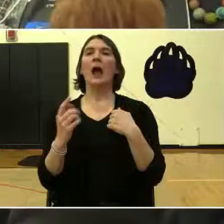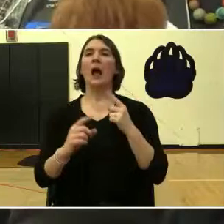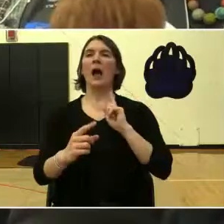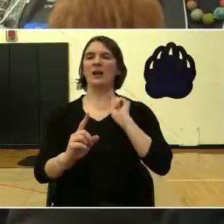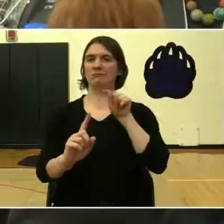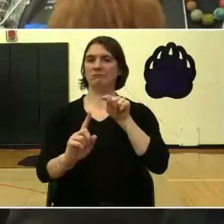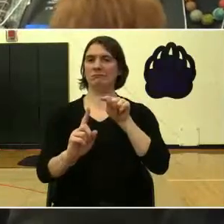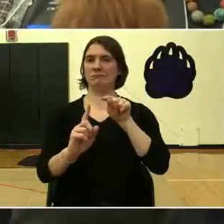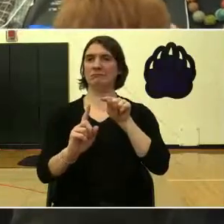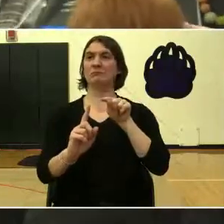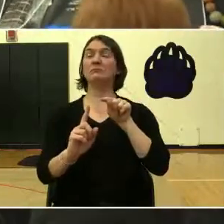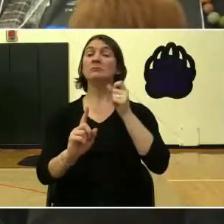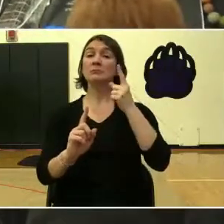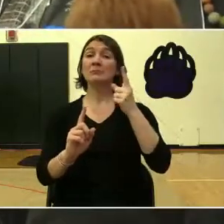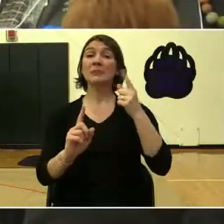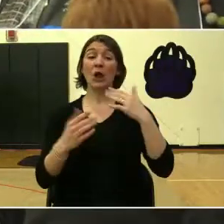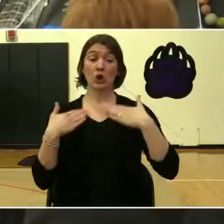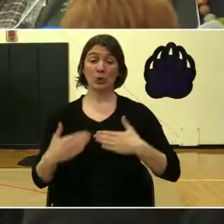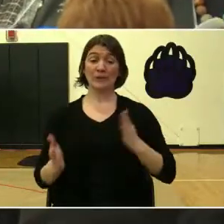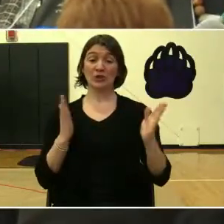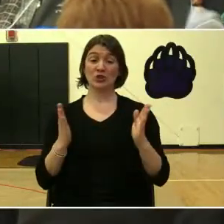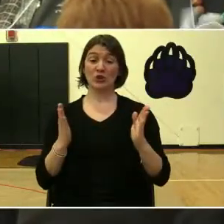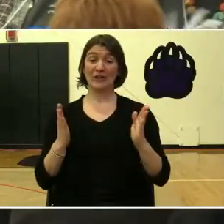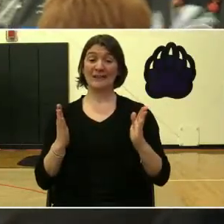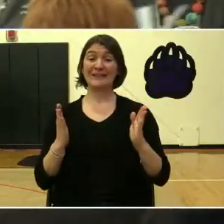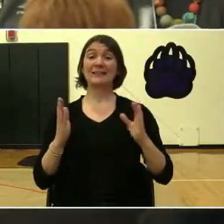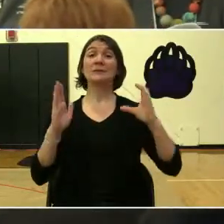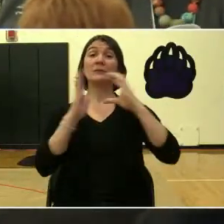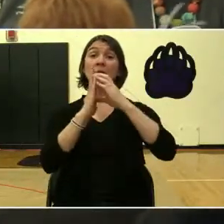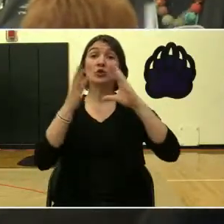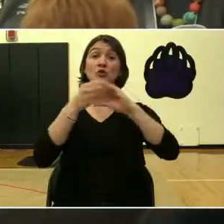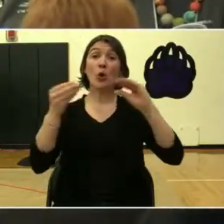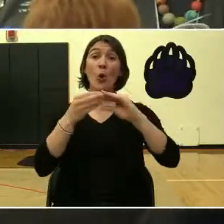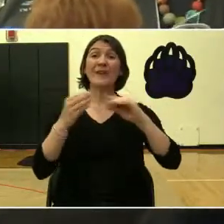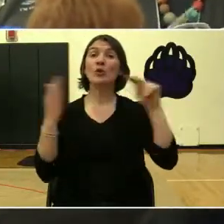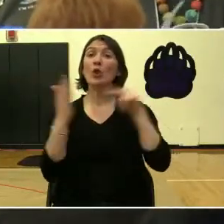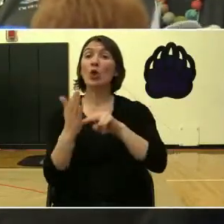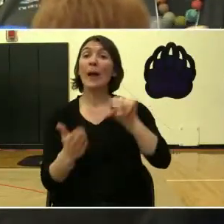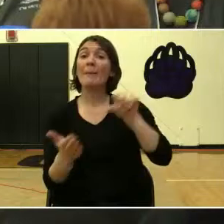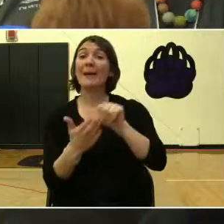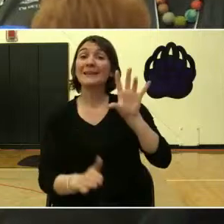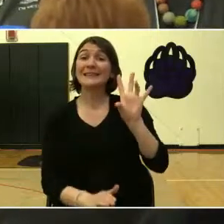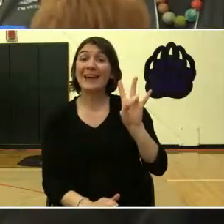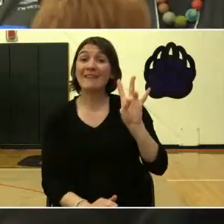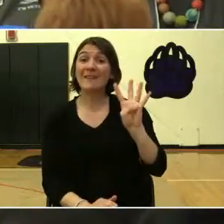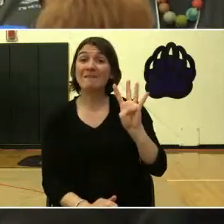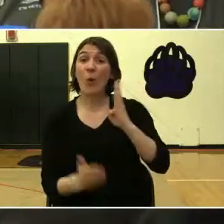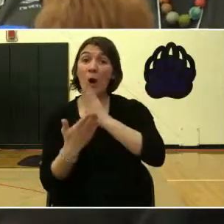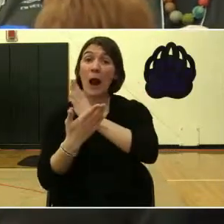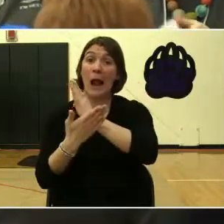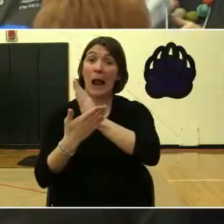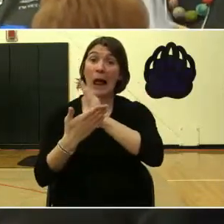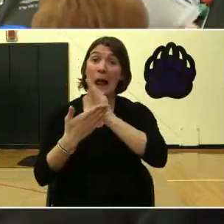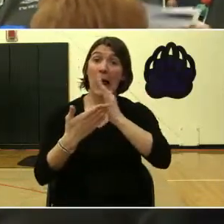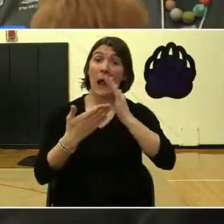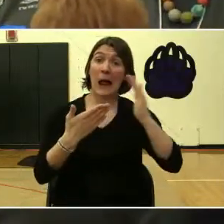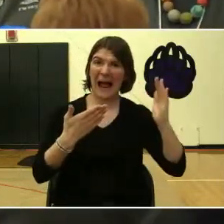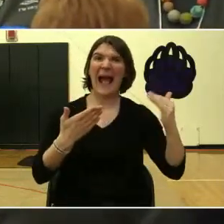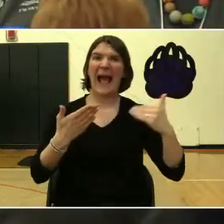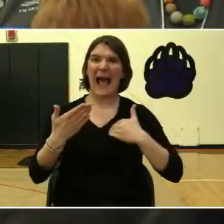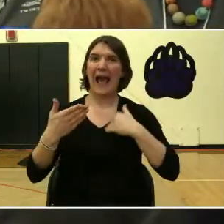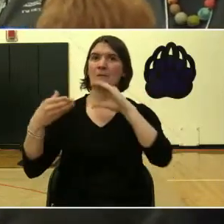to the fact that there are Human Service narratives from Pages 74 onwards uh in